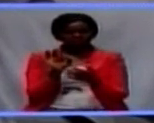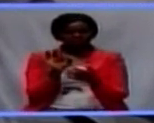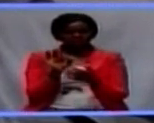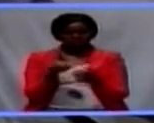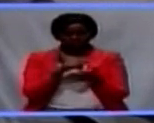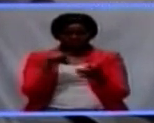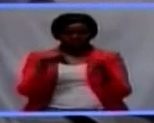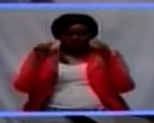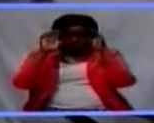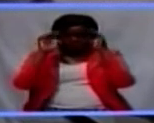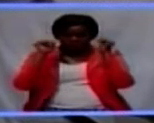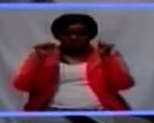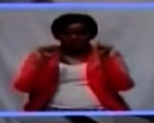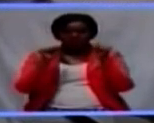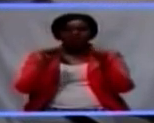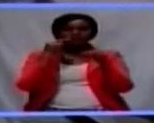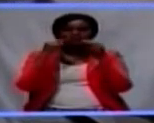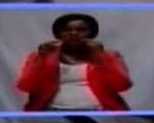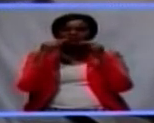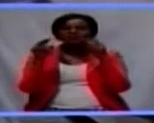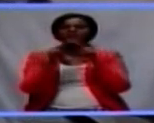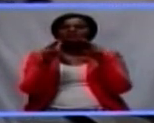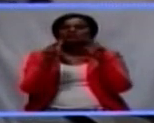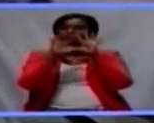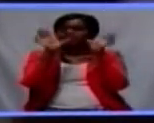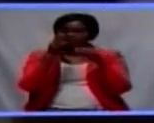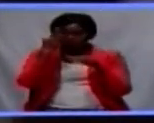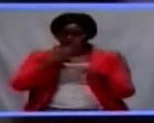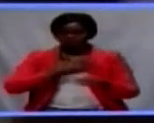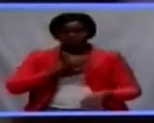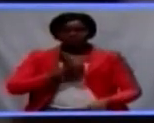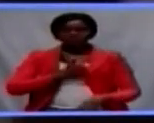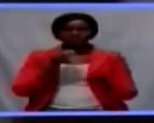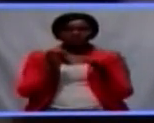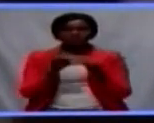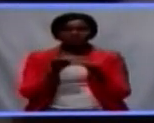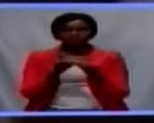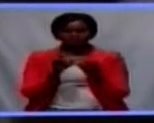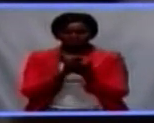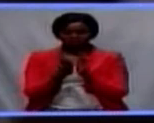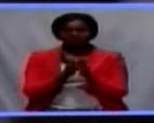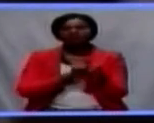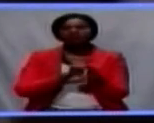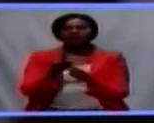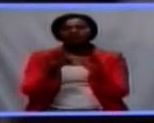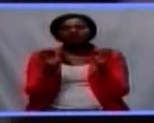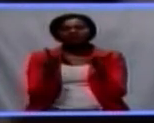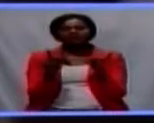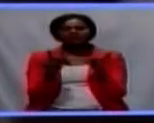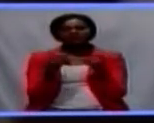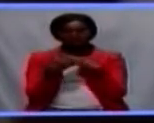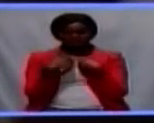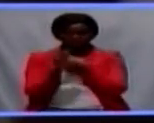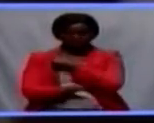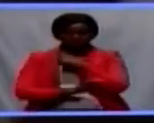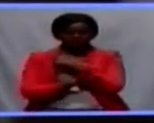this President, his message is very clear. To me, in particular, you have to be professional. Okay? You have a country to